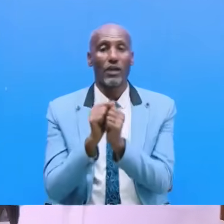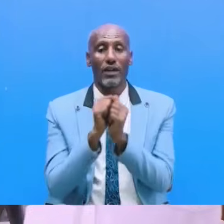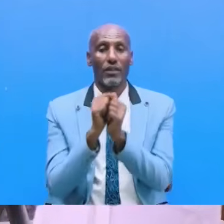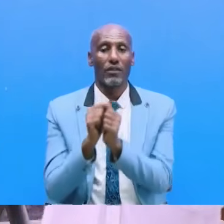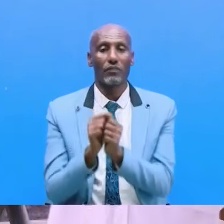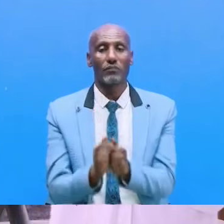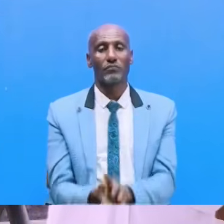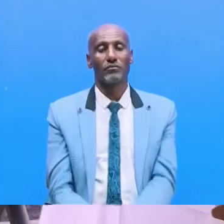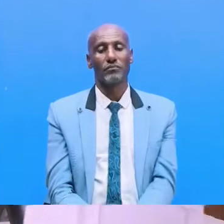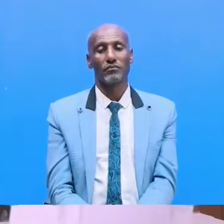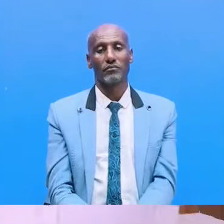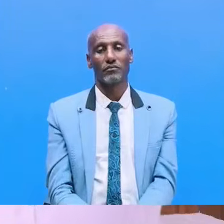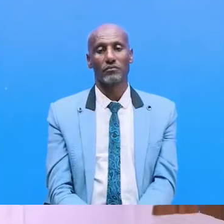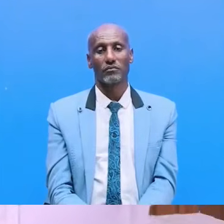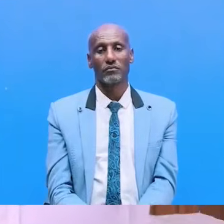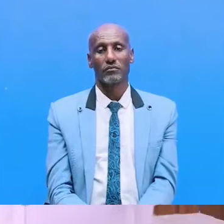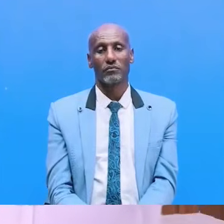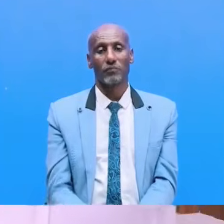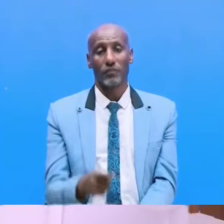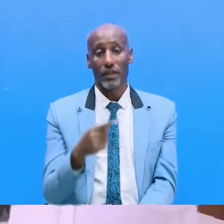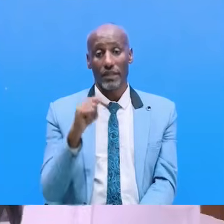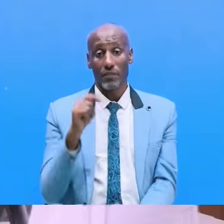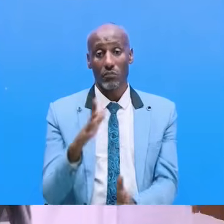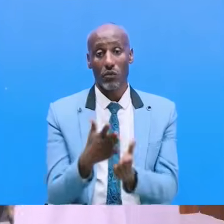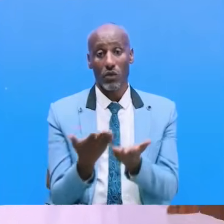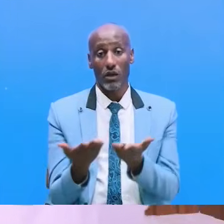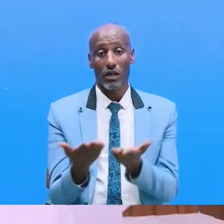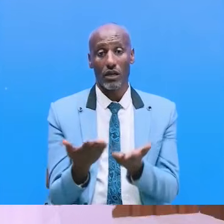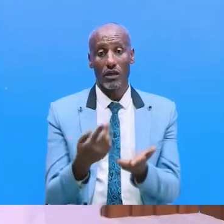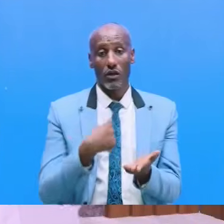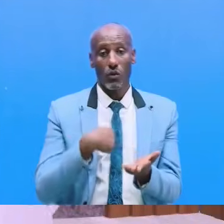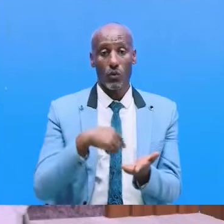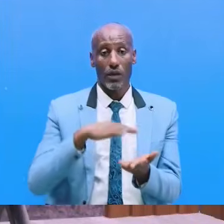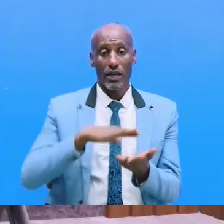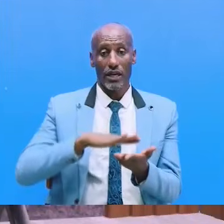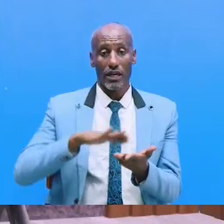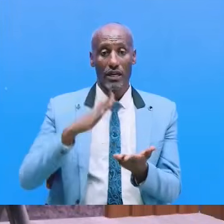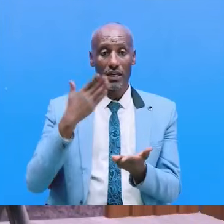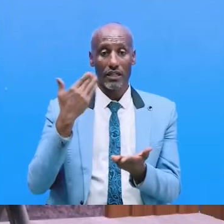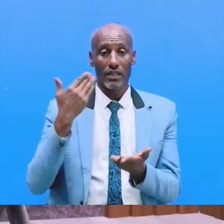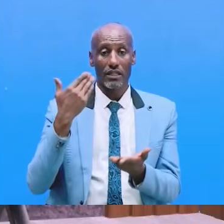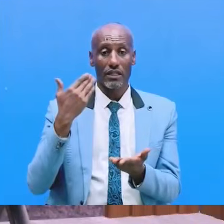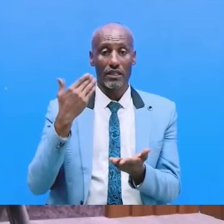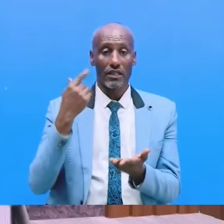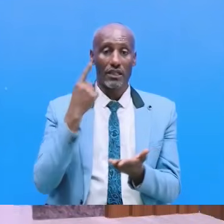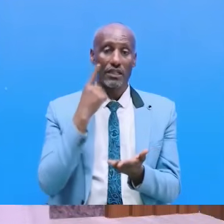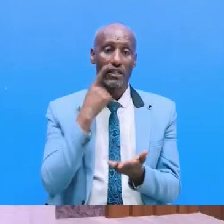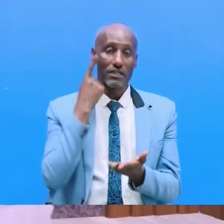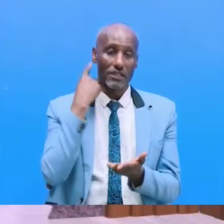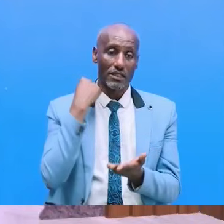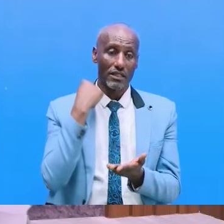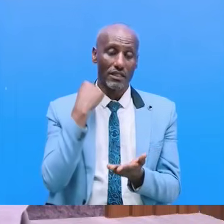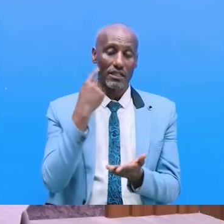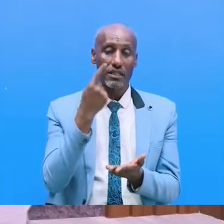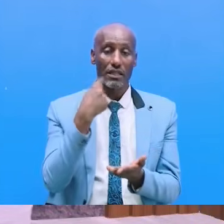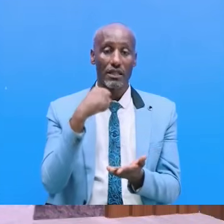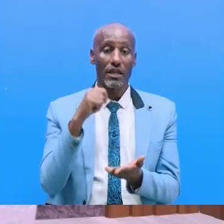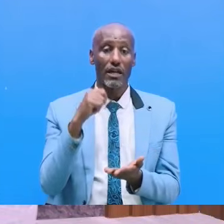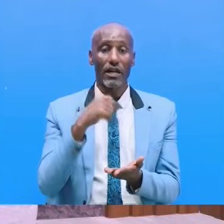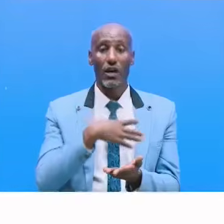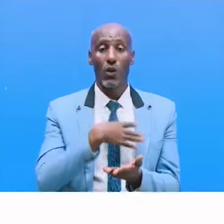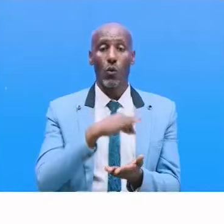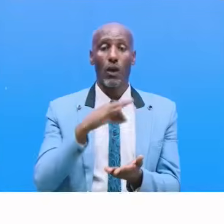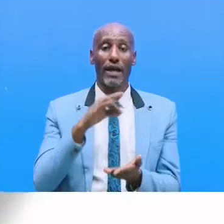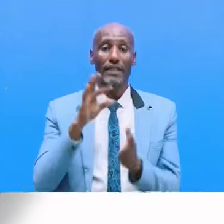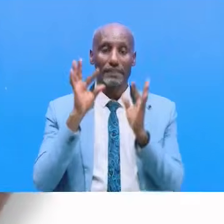read yesterday. The book we read yesterday. And also we can say the white cat. And also we can mention